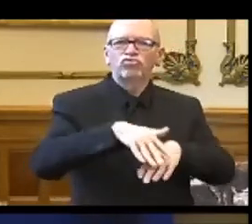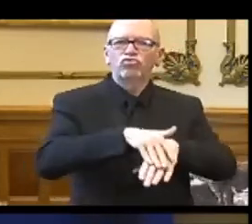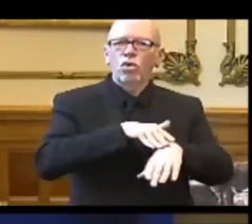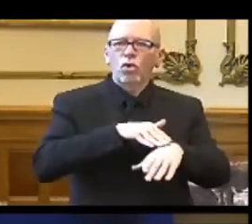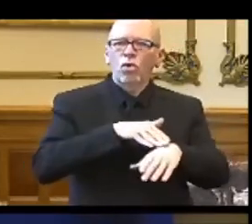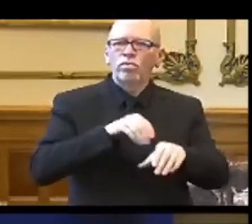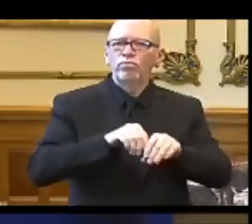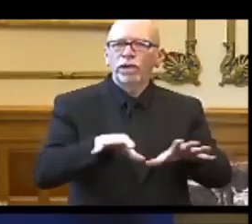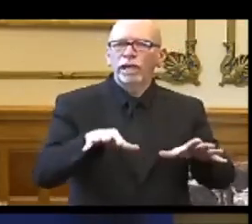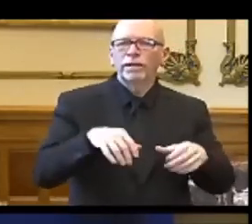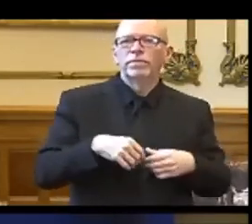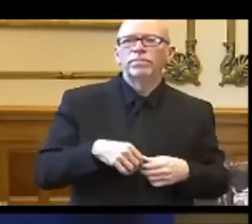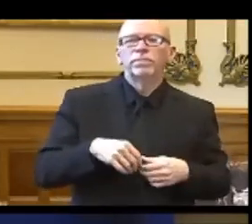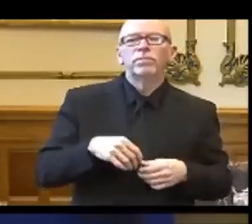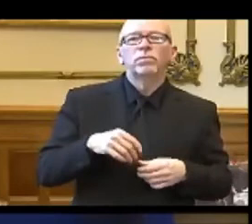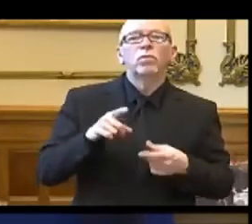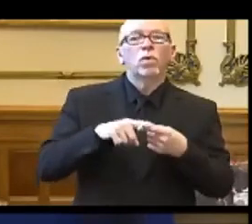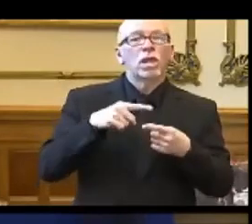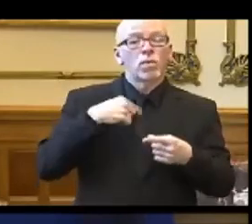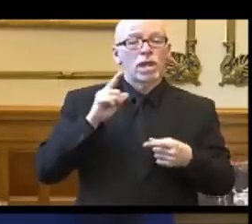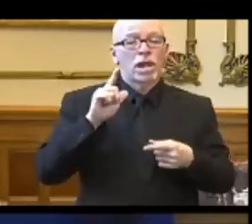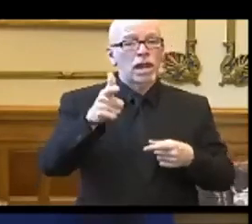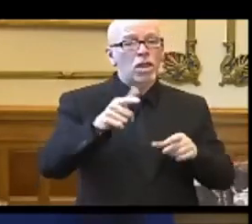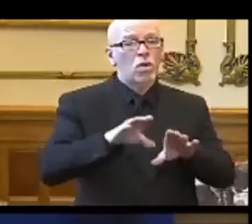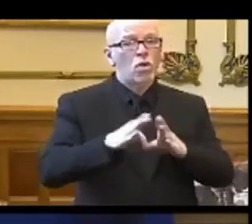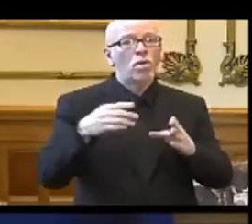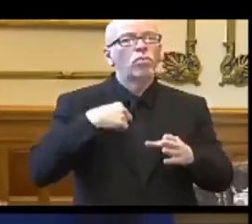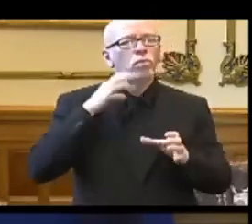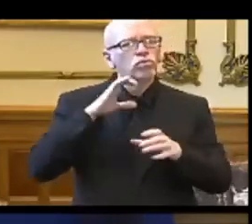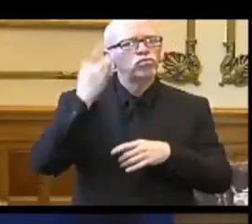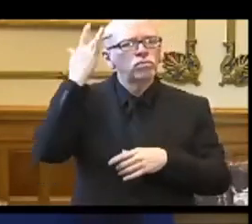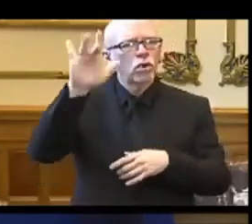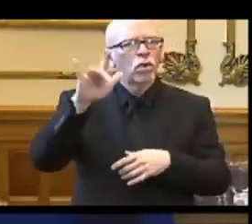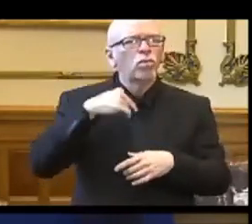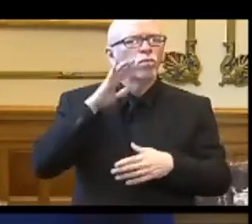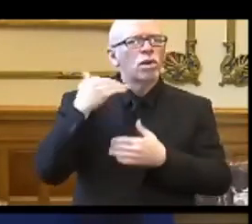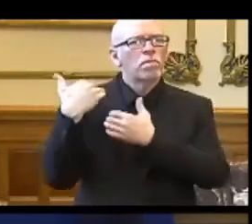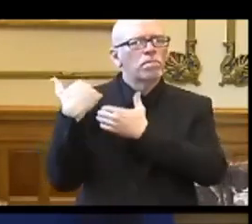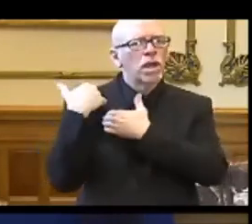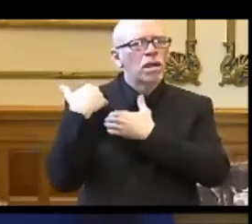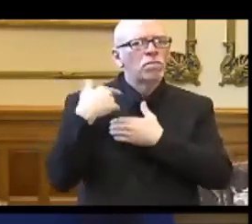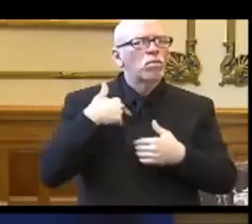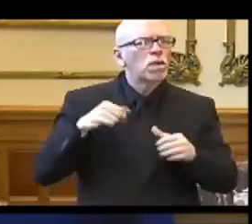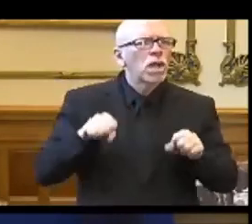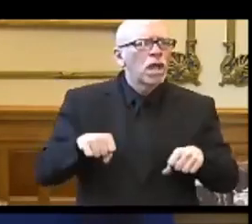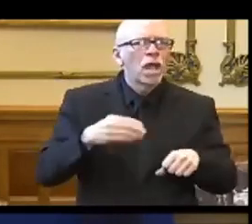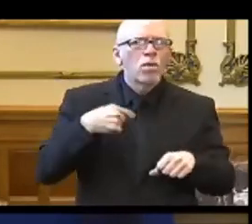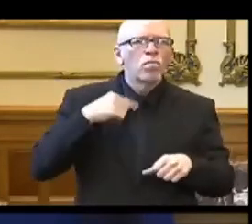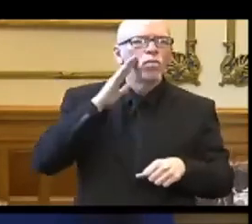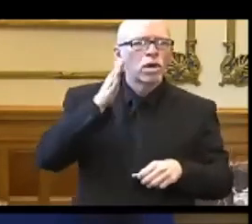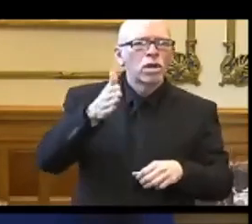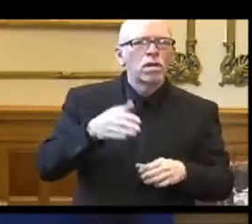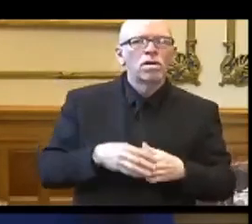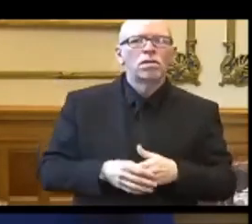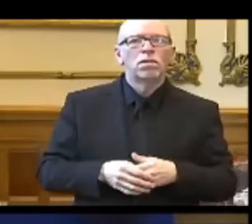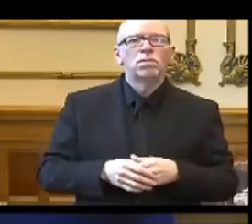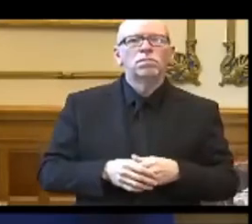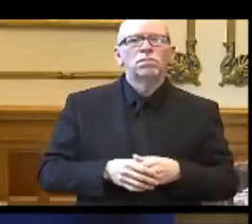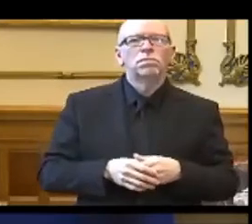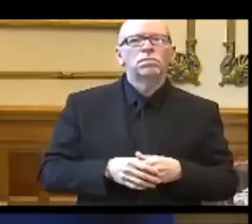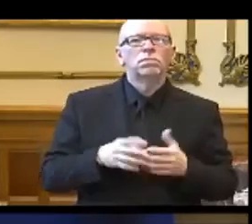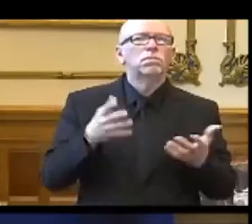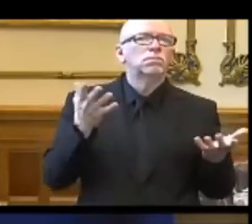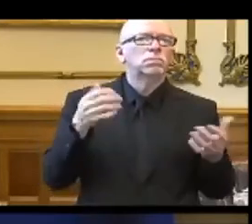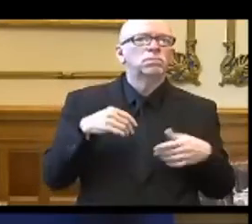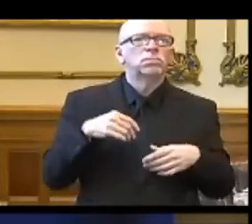And then when we do reopen, we'll do it smartly, we'll do it responsibly. We can and we will.